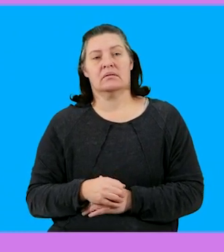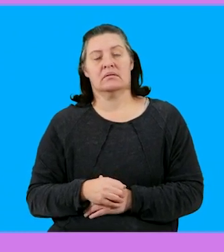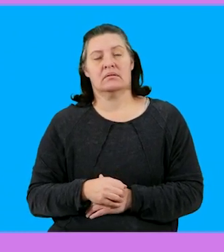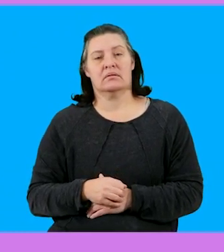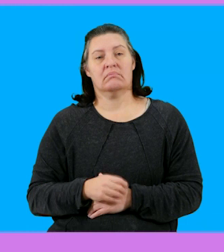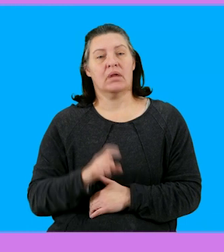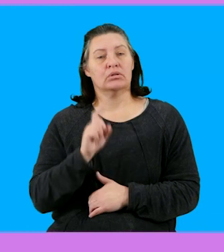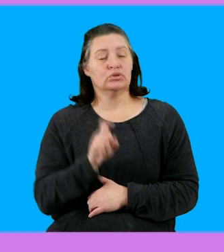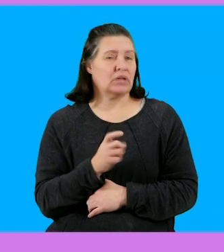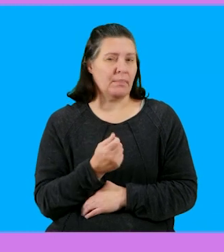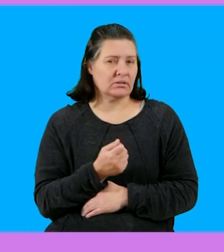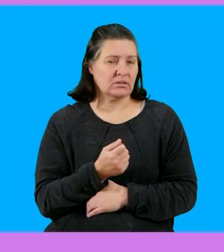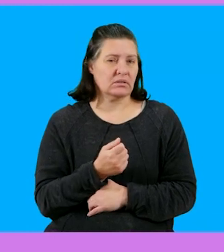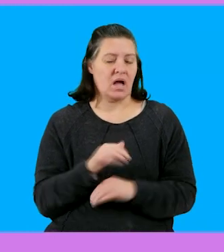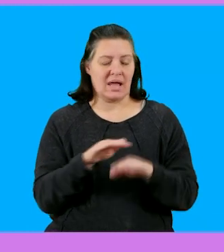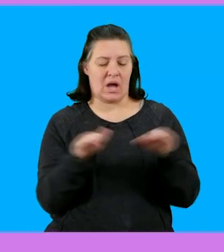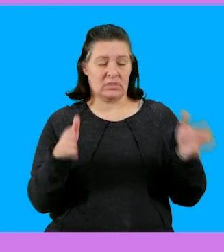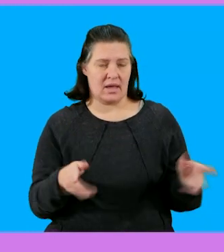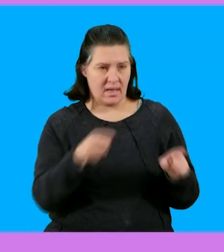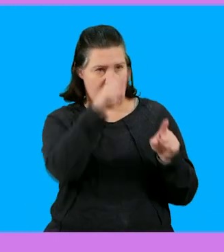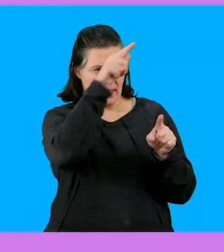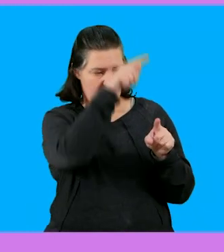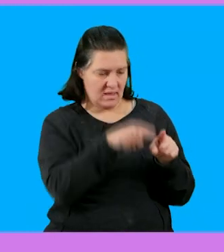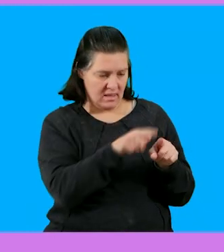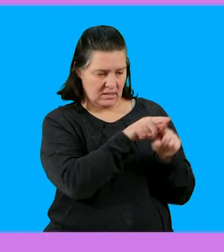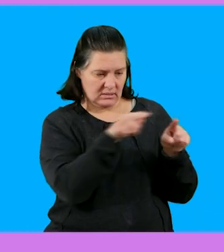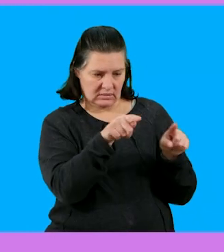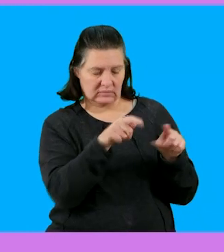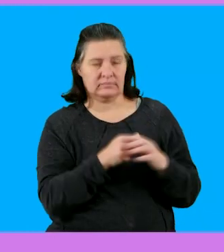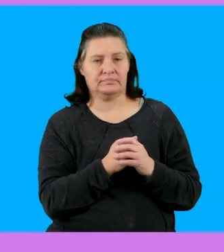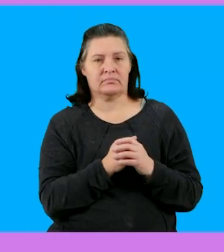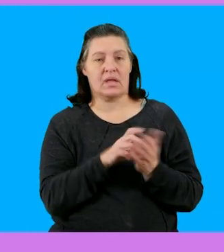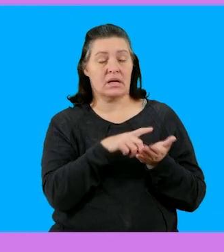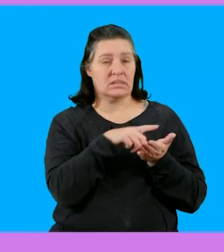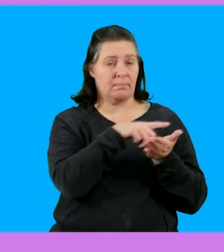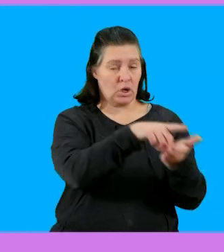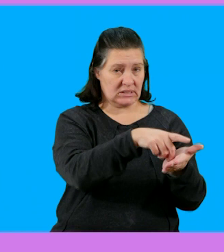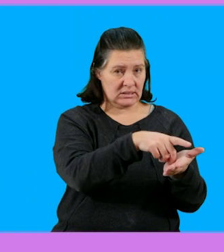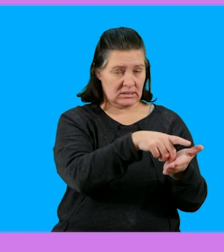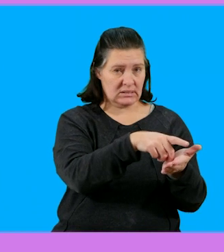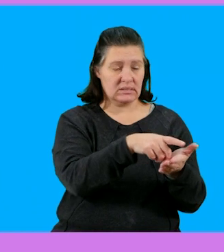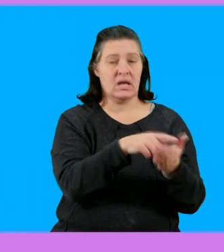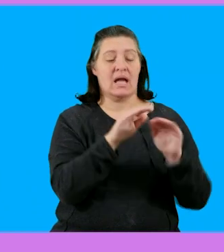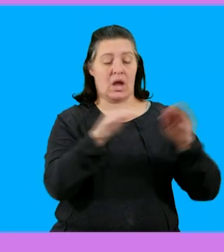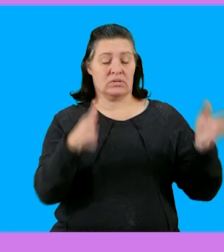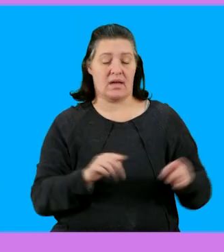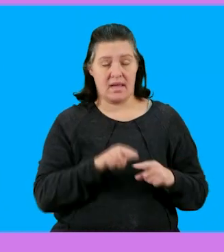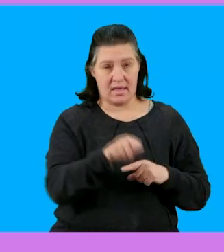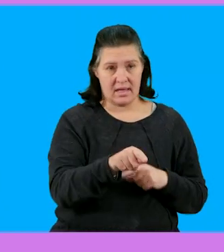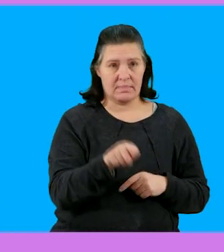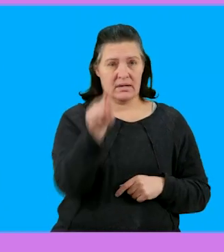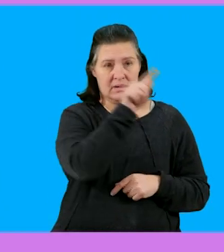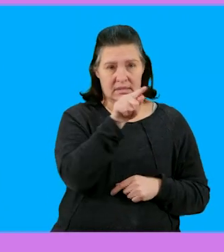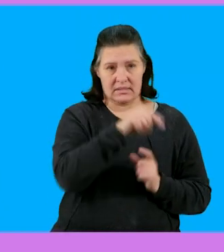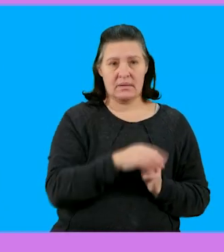go back. And it should be over the counter, right? Right, there we go. So it's a deposit and it's over the